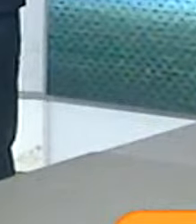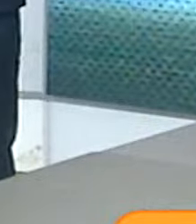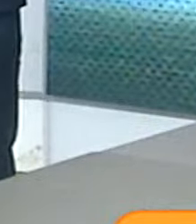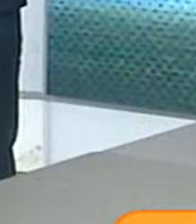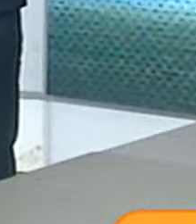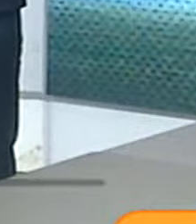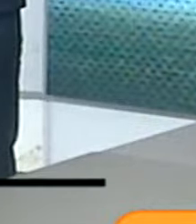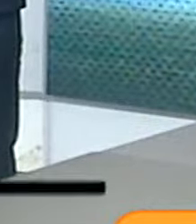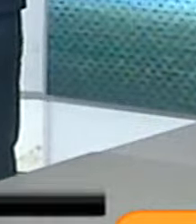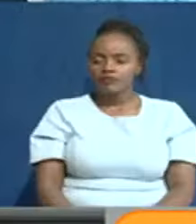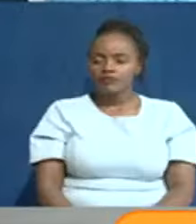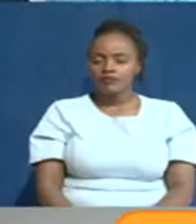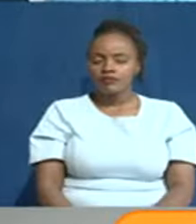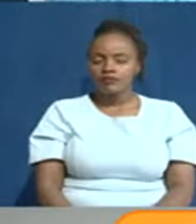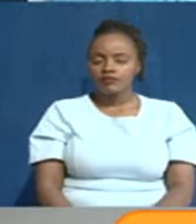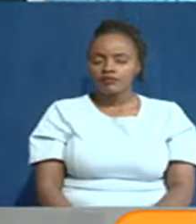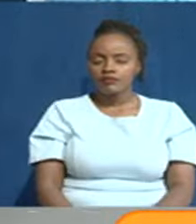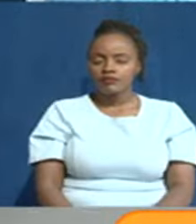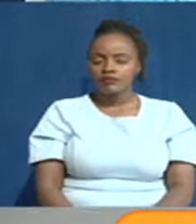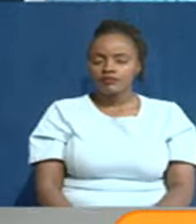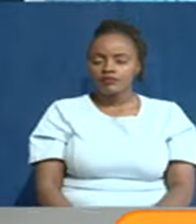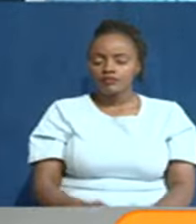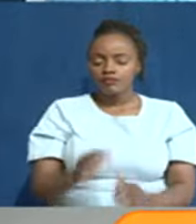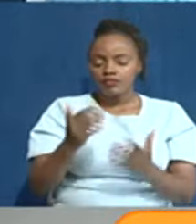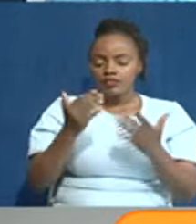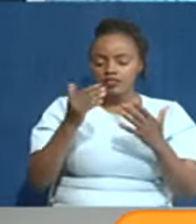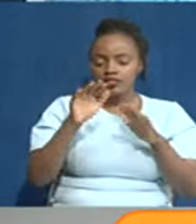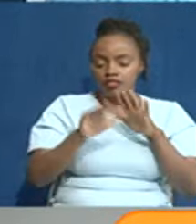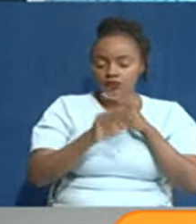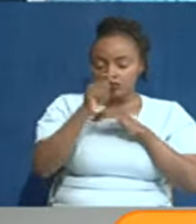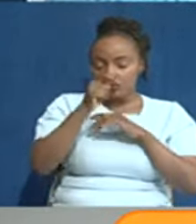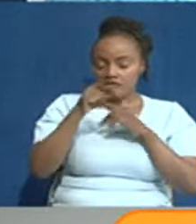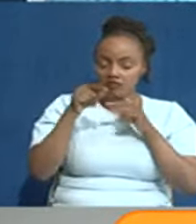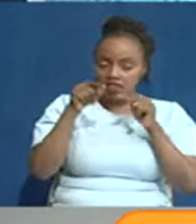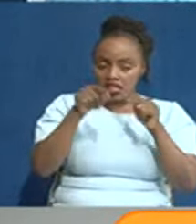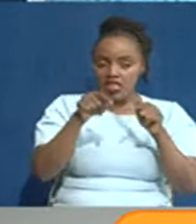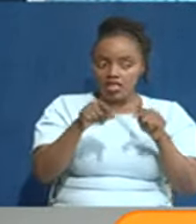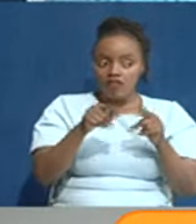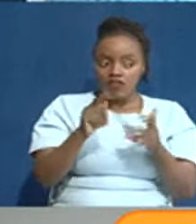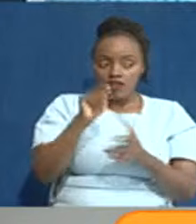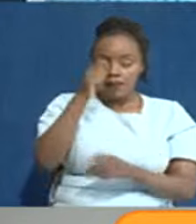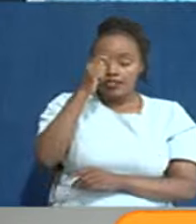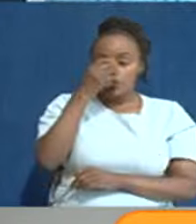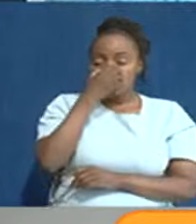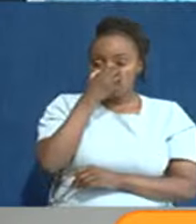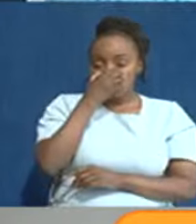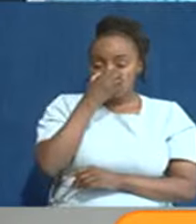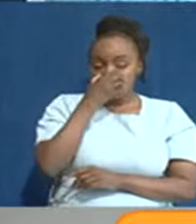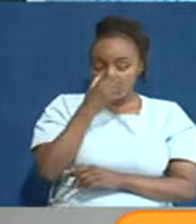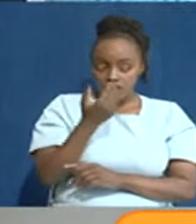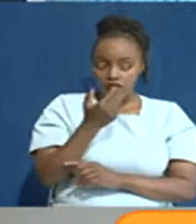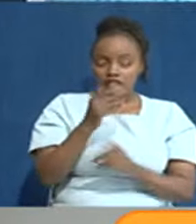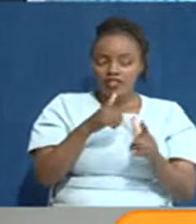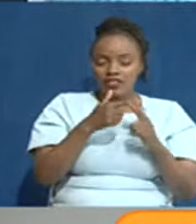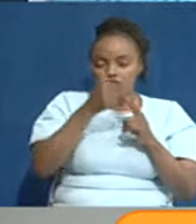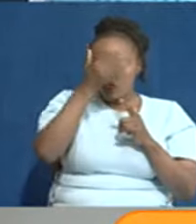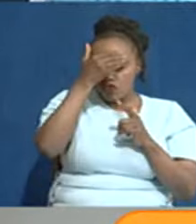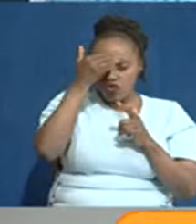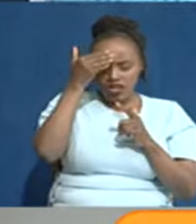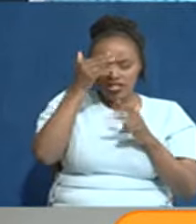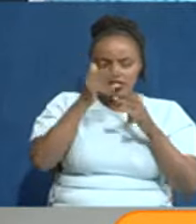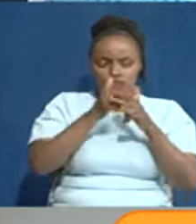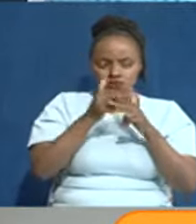In the meantime, Deputy President Rigathi Gachagua is tonight accusing his boss, President William Ruto, of forgetting a little too soon